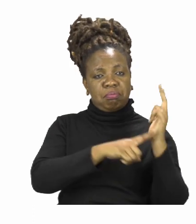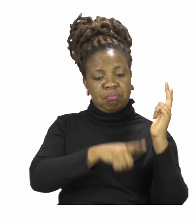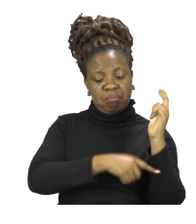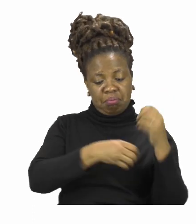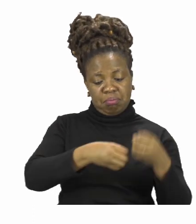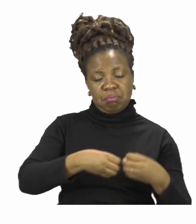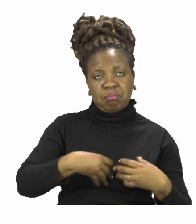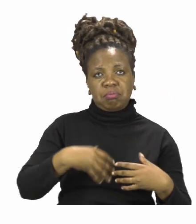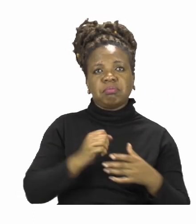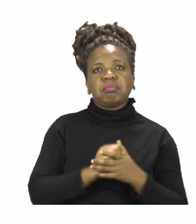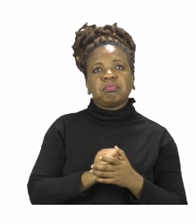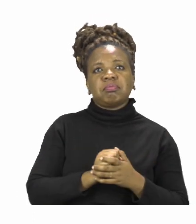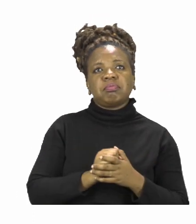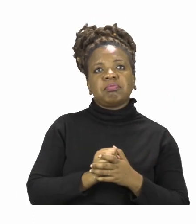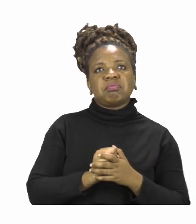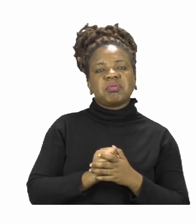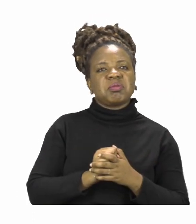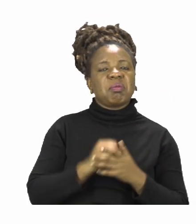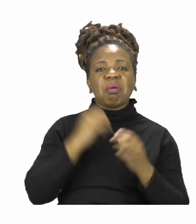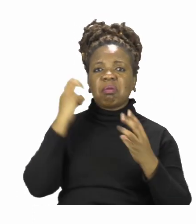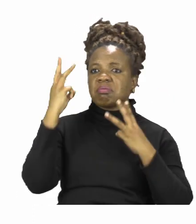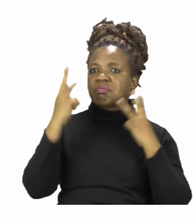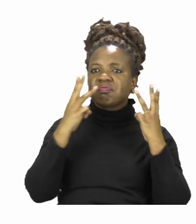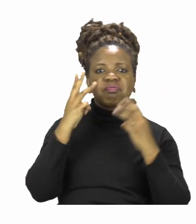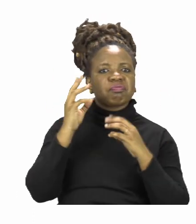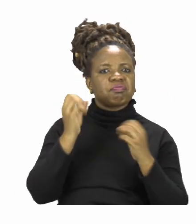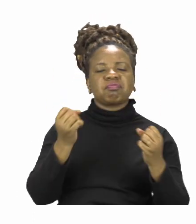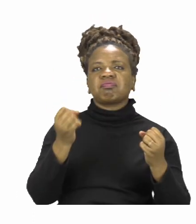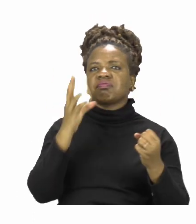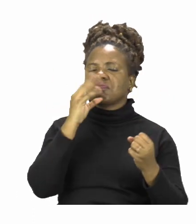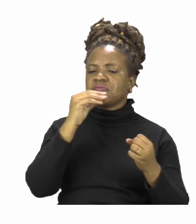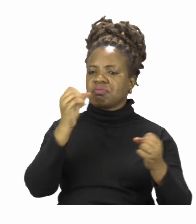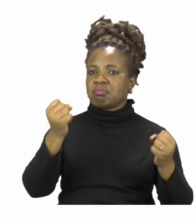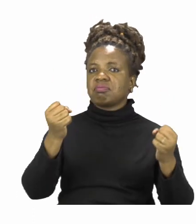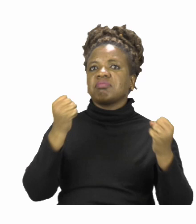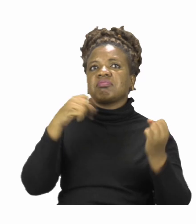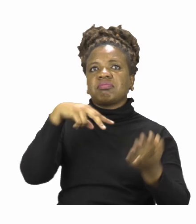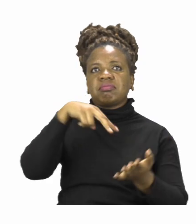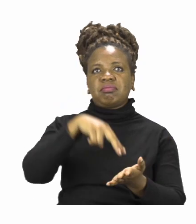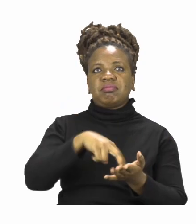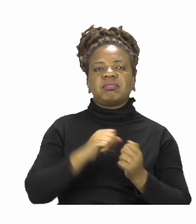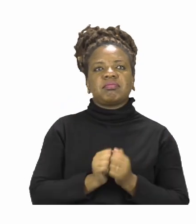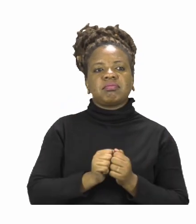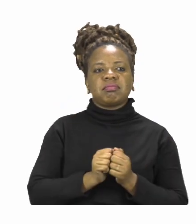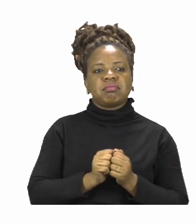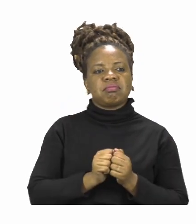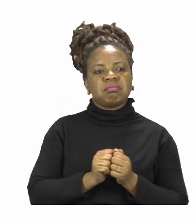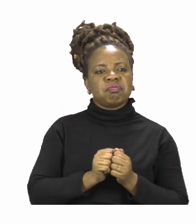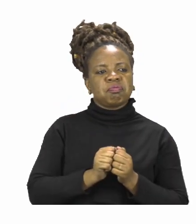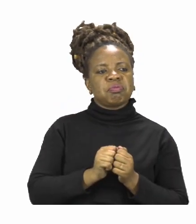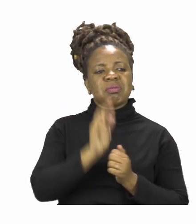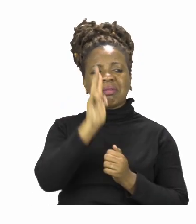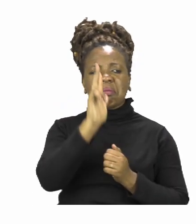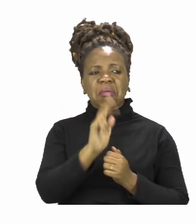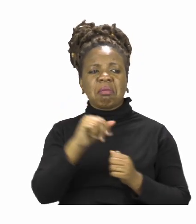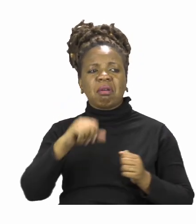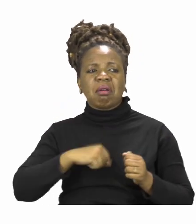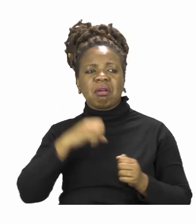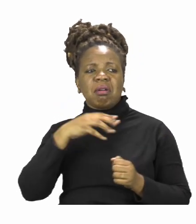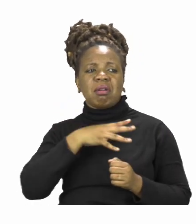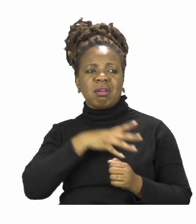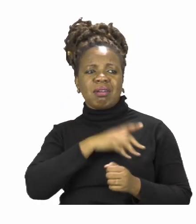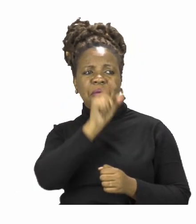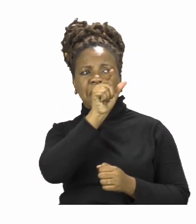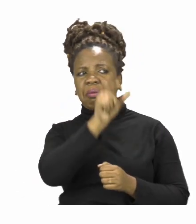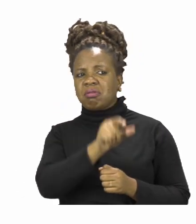blinking an eye. You can't really tell when someone has HIV and AIDS. We don't